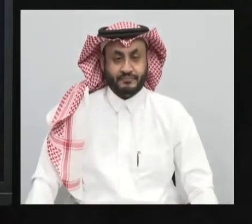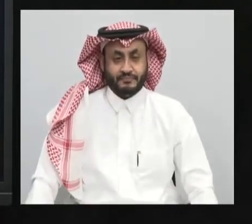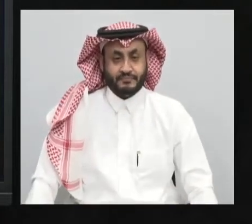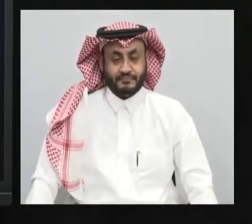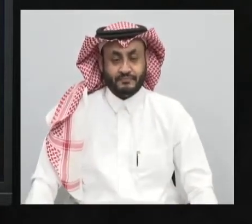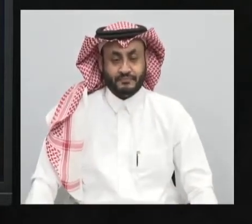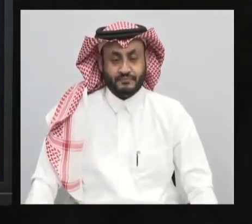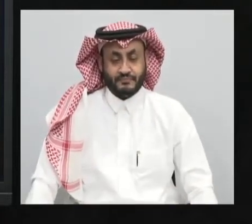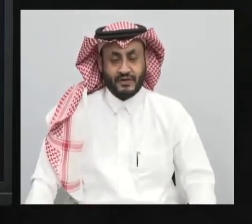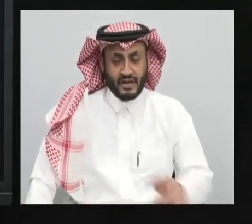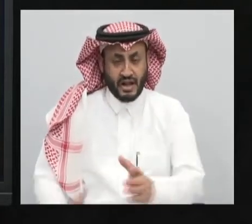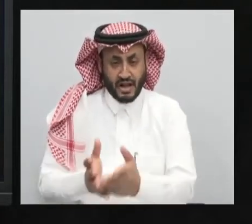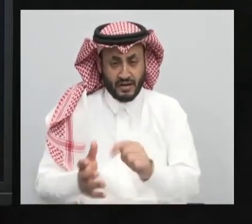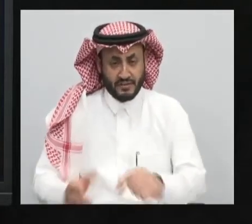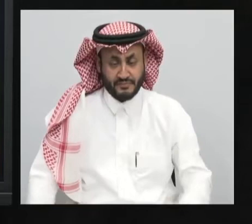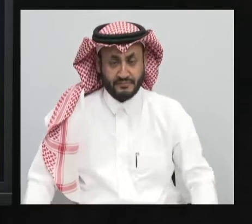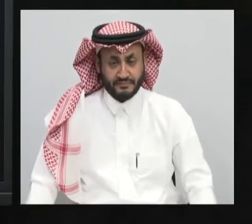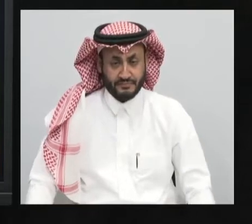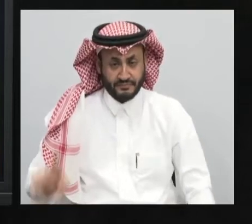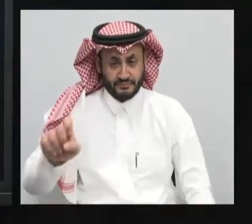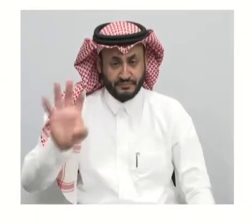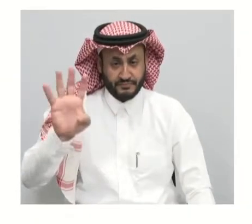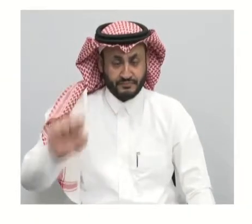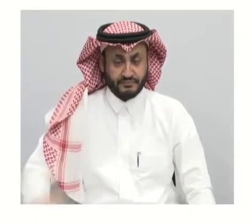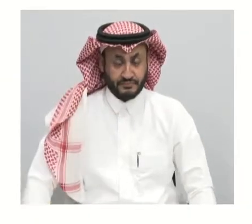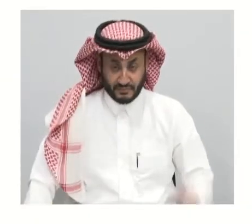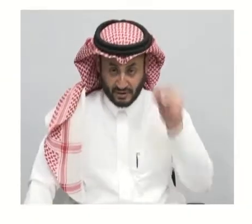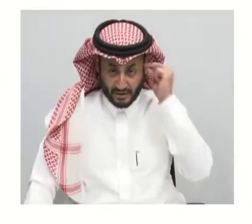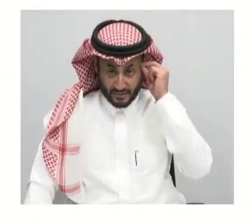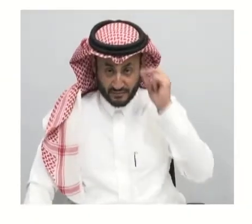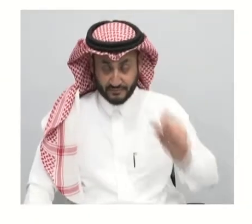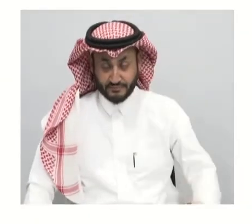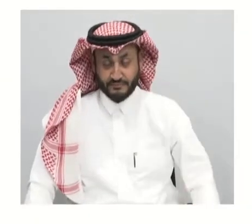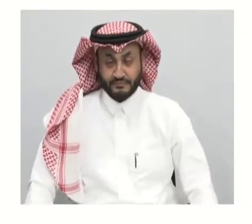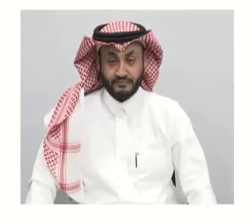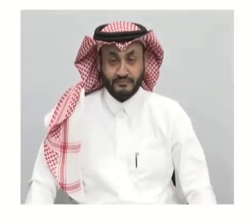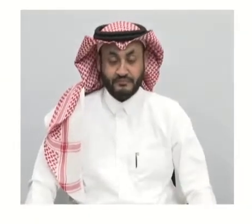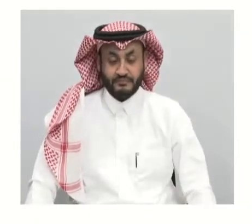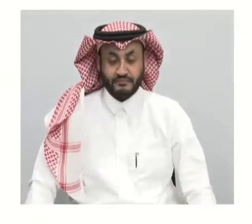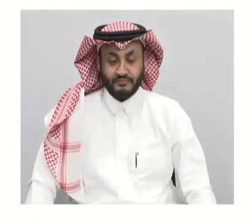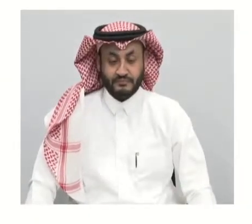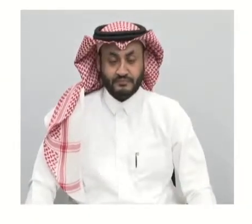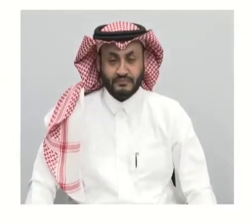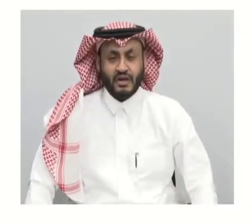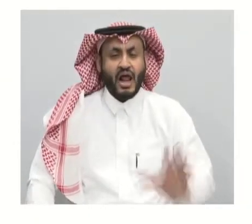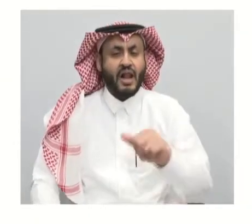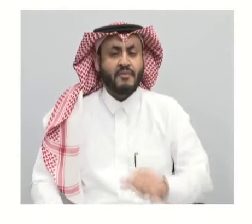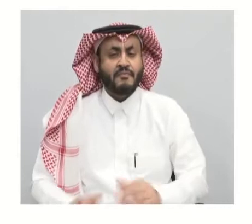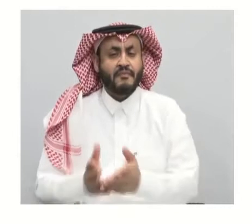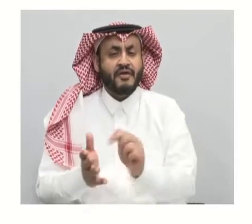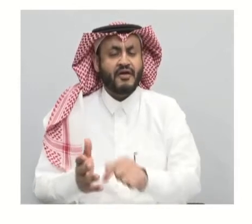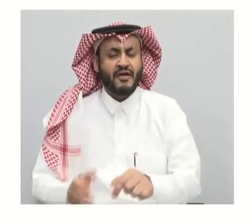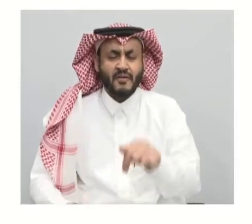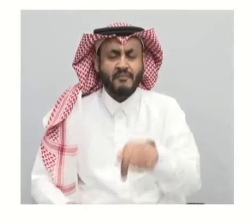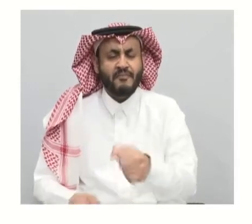Before we start, I gave you homework, page 104. Do you remember? Okay. If you haven't done the homework, please do